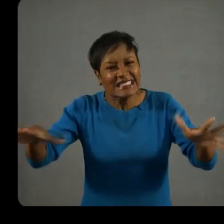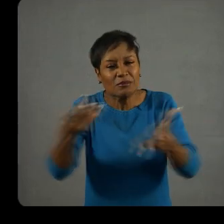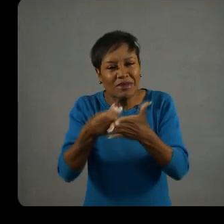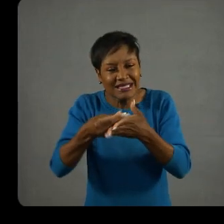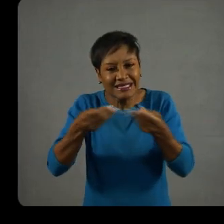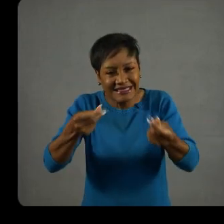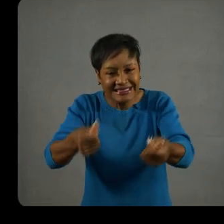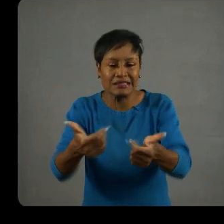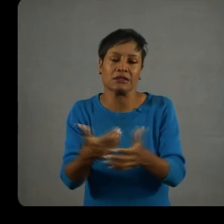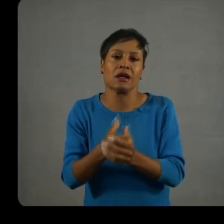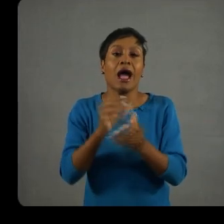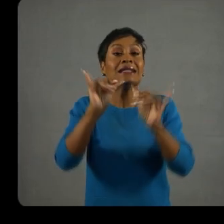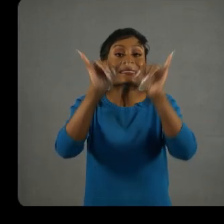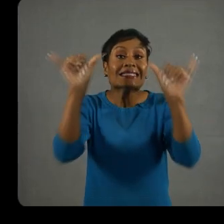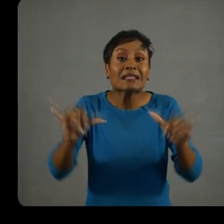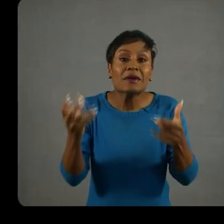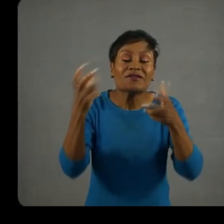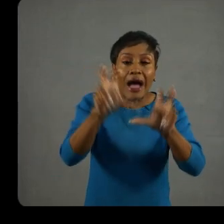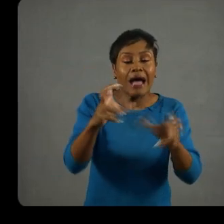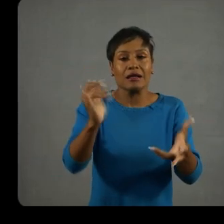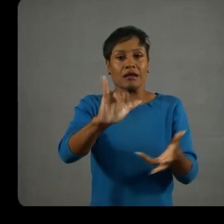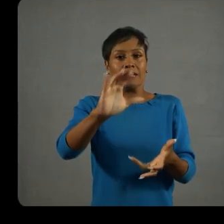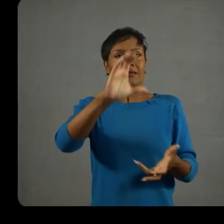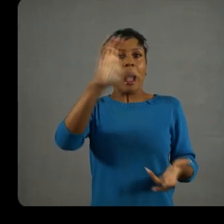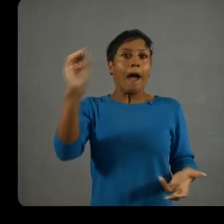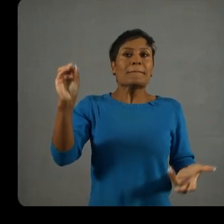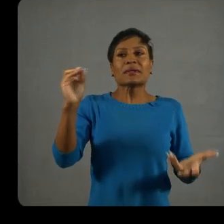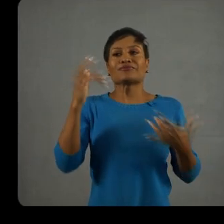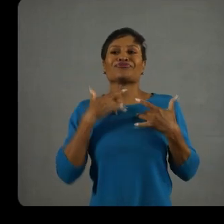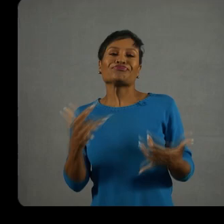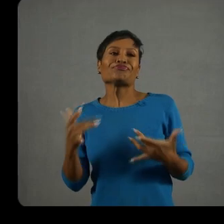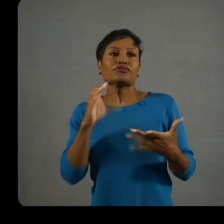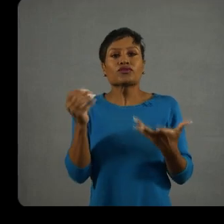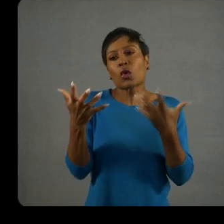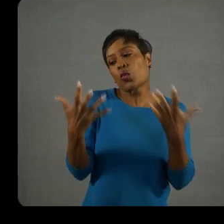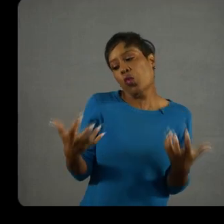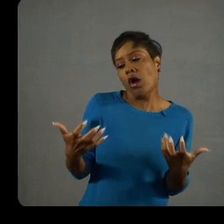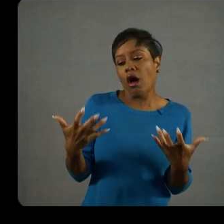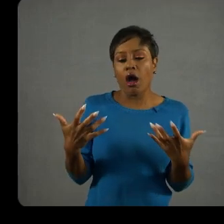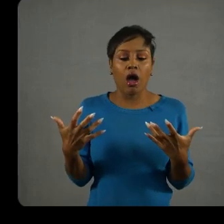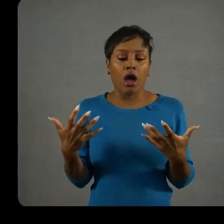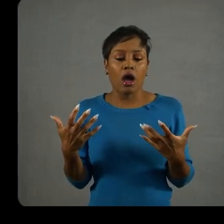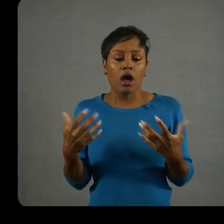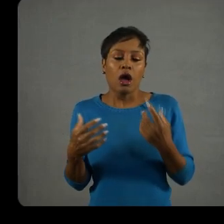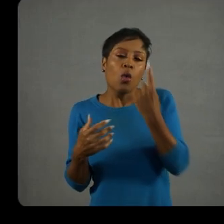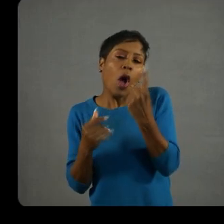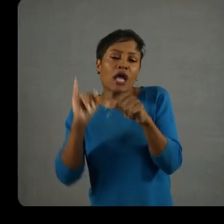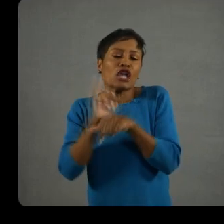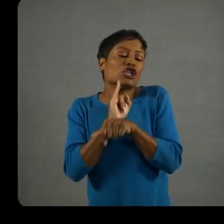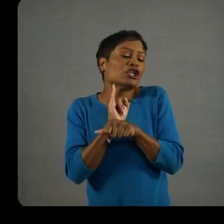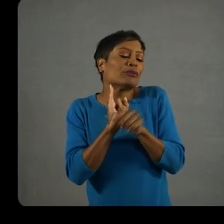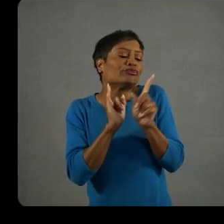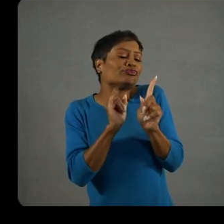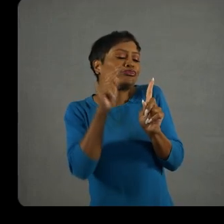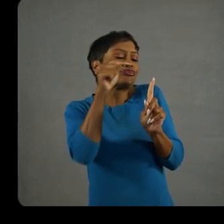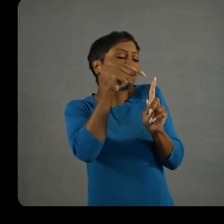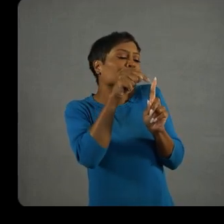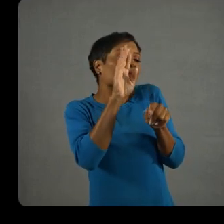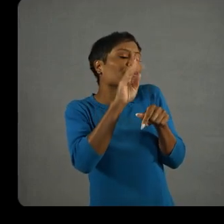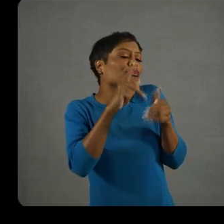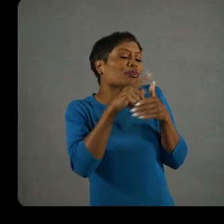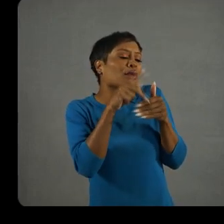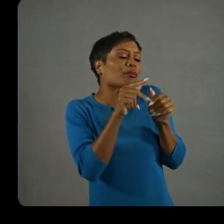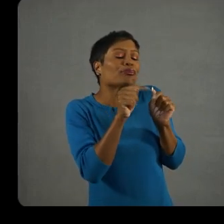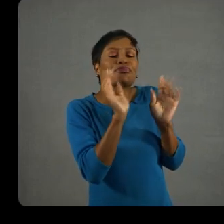of systems investments. I know the companies a lot of times want to do their one internship and this bespoke program that they